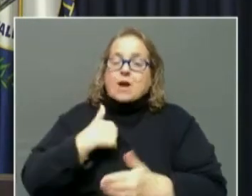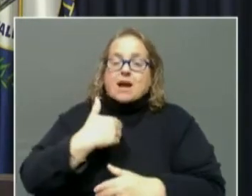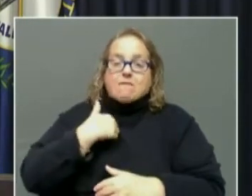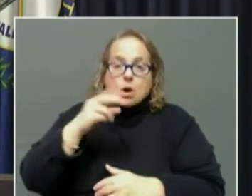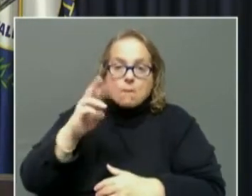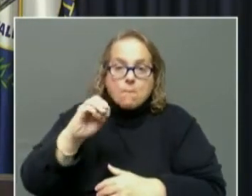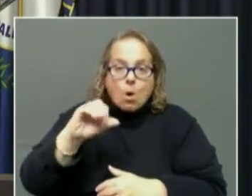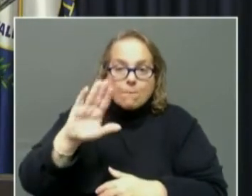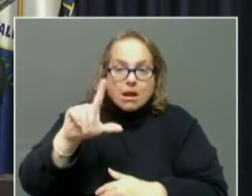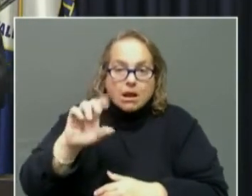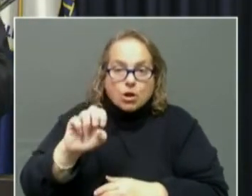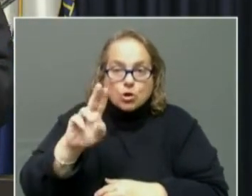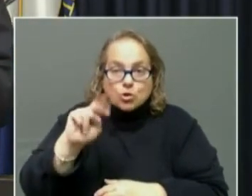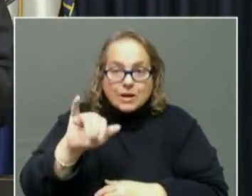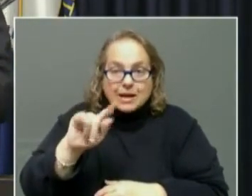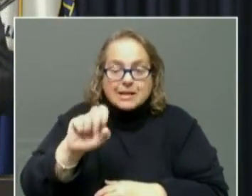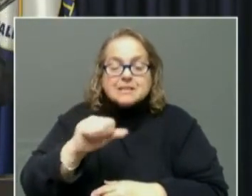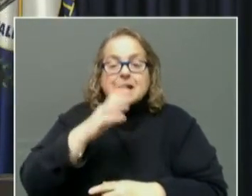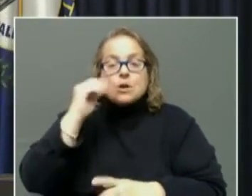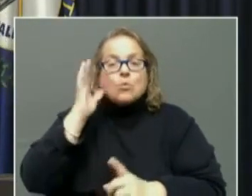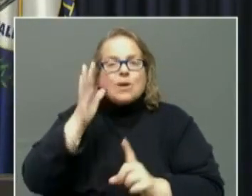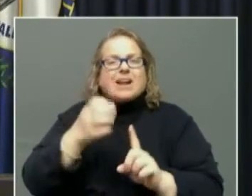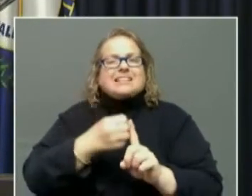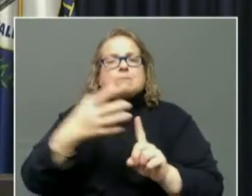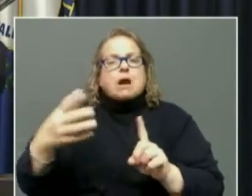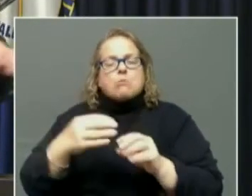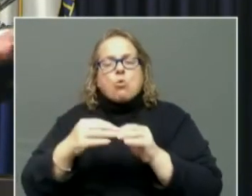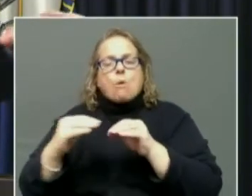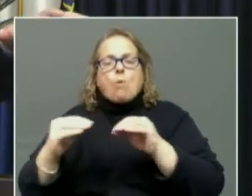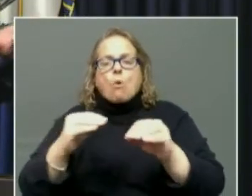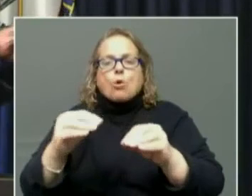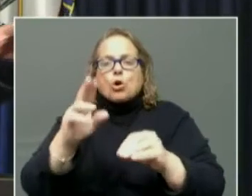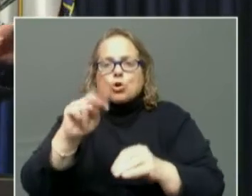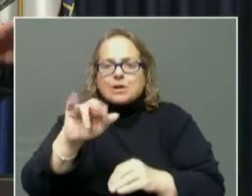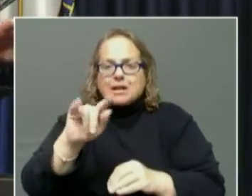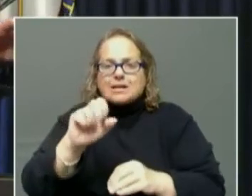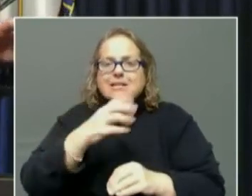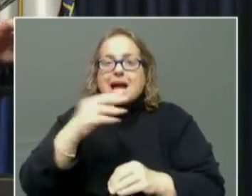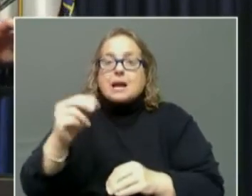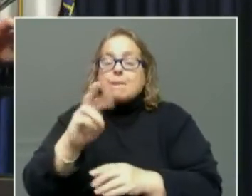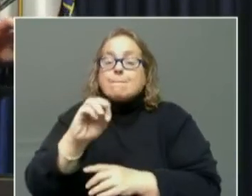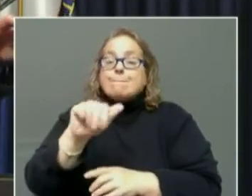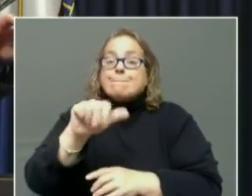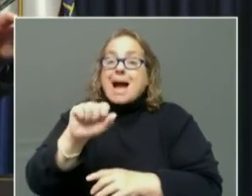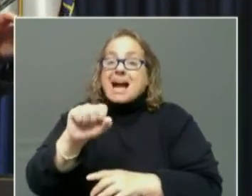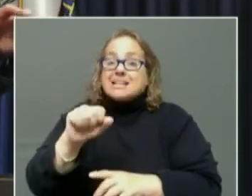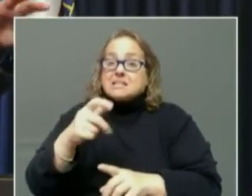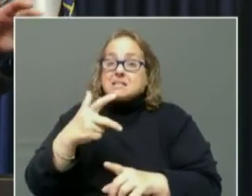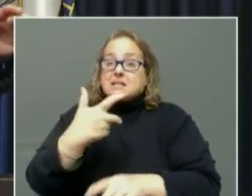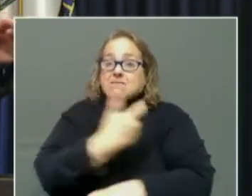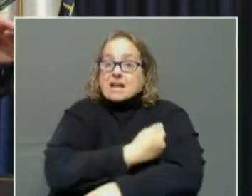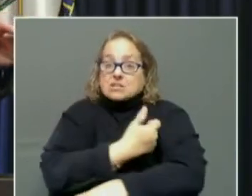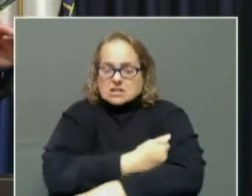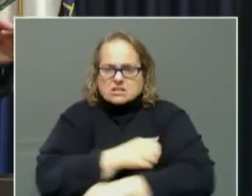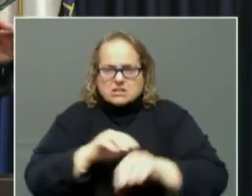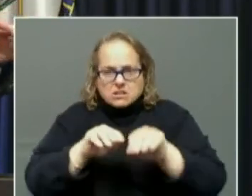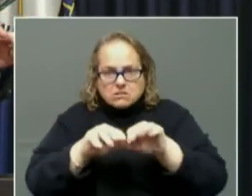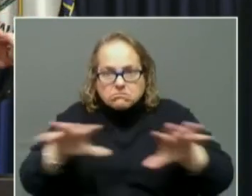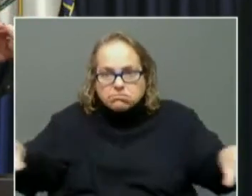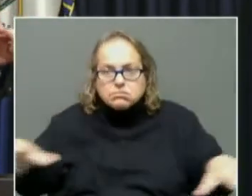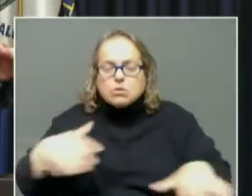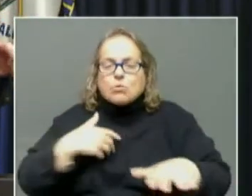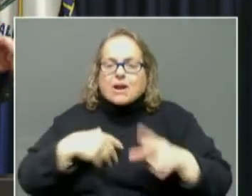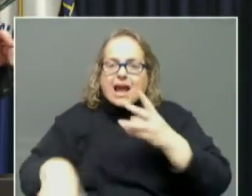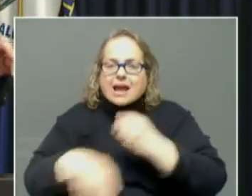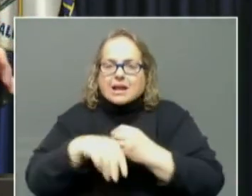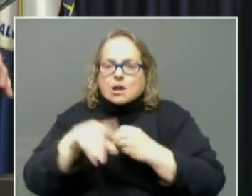those. We're also moving a lot of our mass vaccination sites out into more brick and mortar sites. We're adding 100 plus